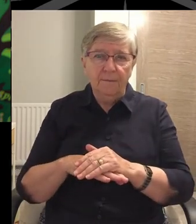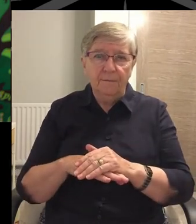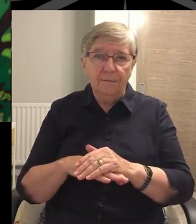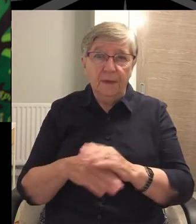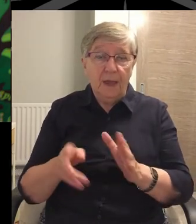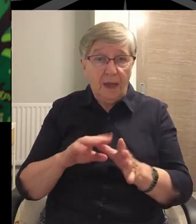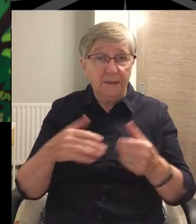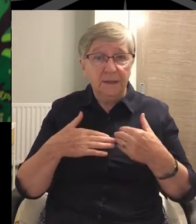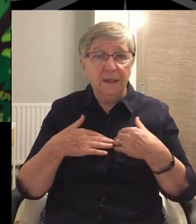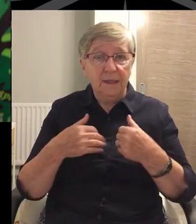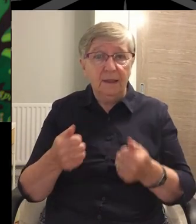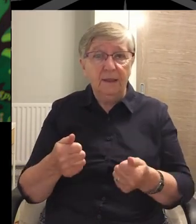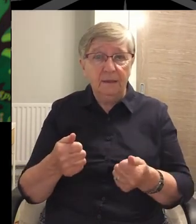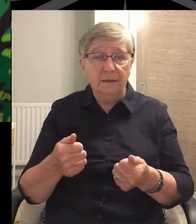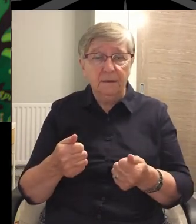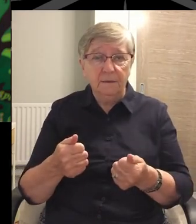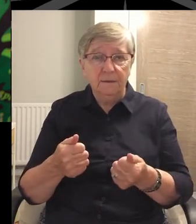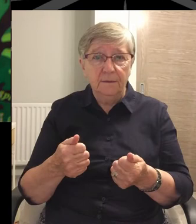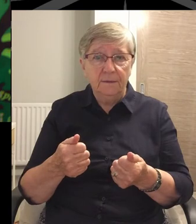and healing.